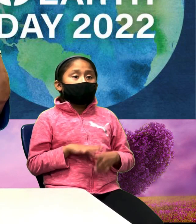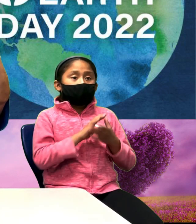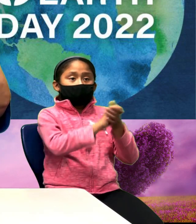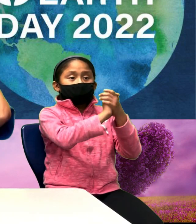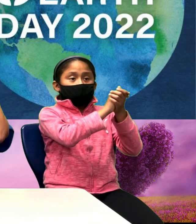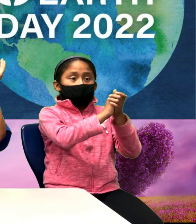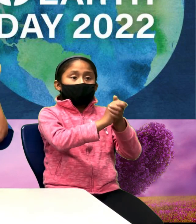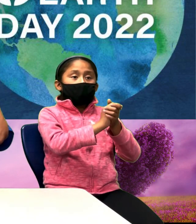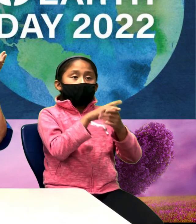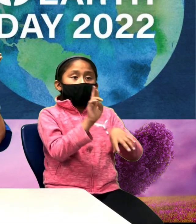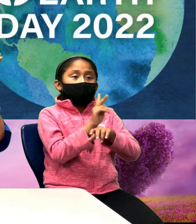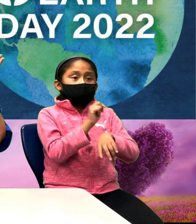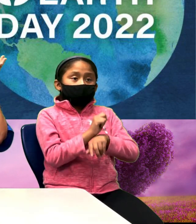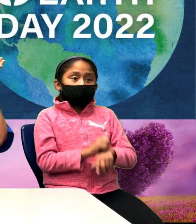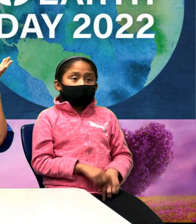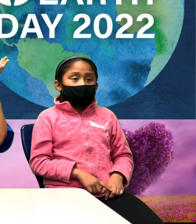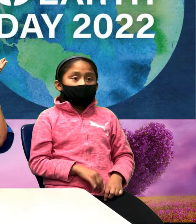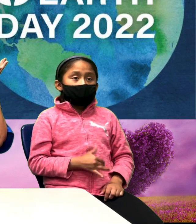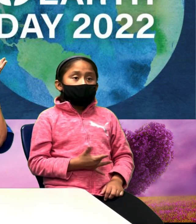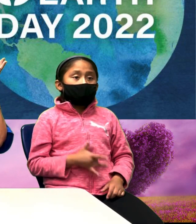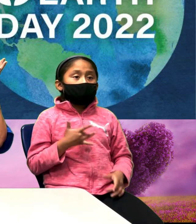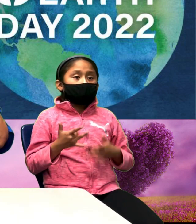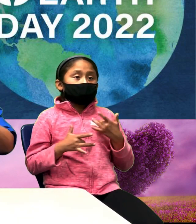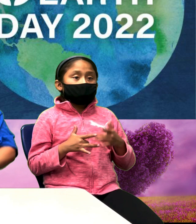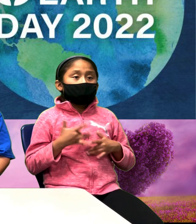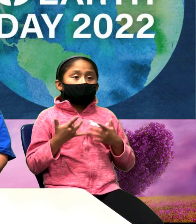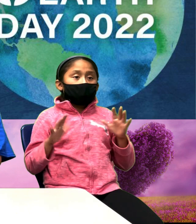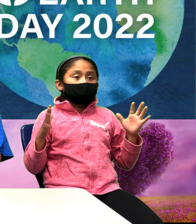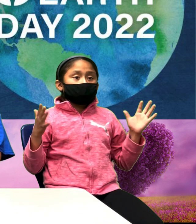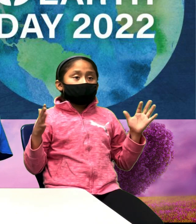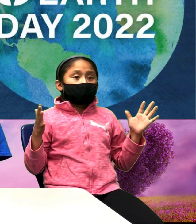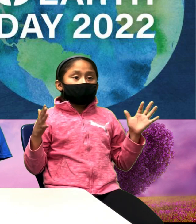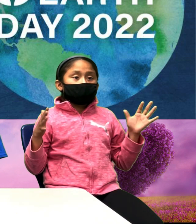Congratulations, RT! I am so excited!